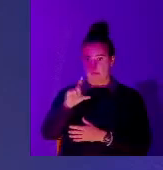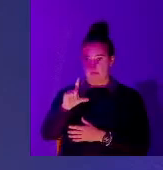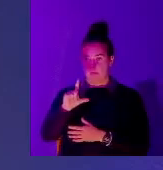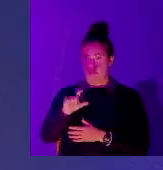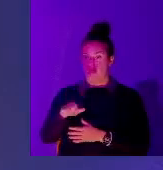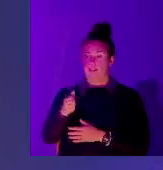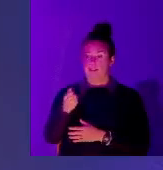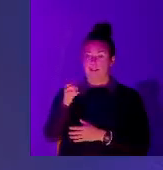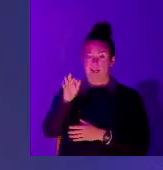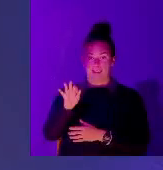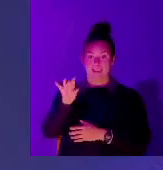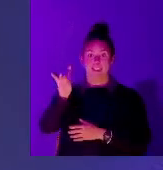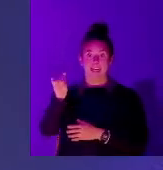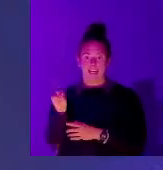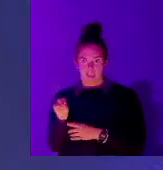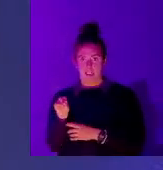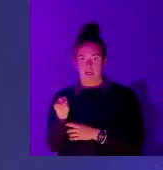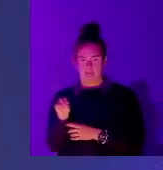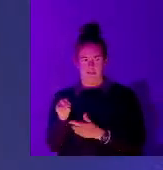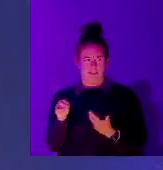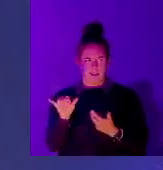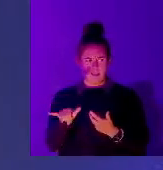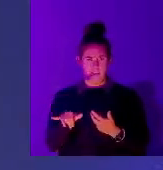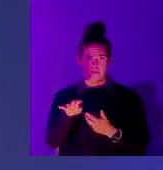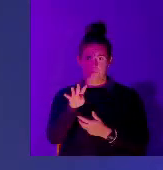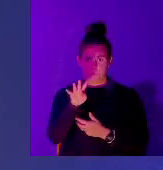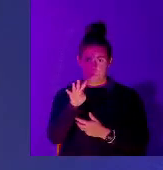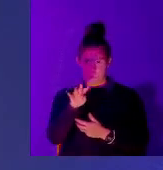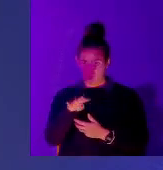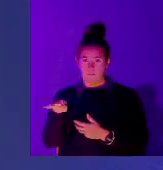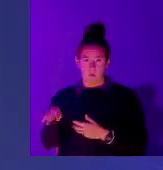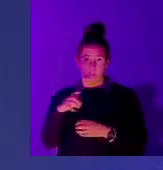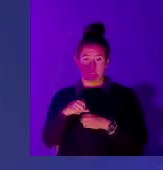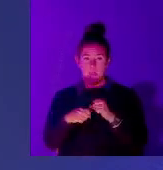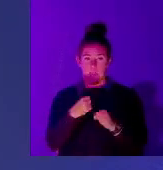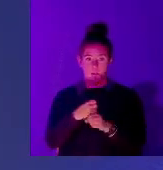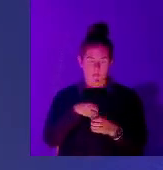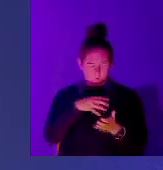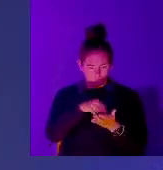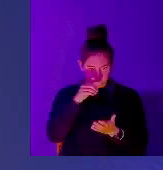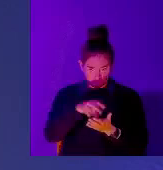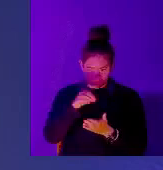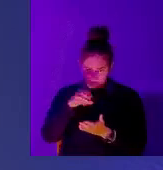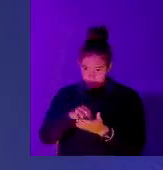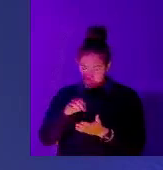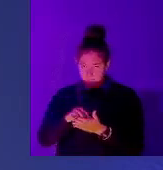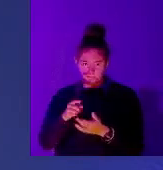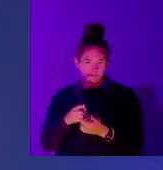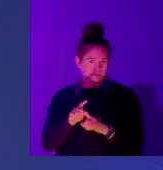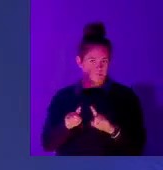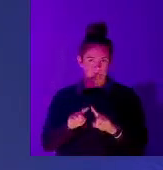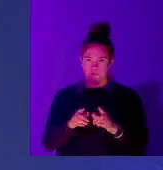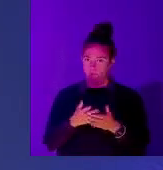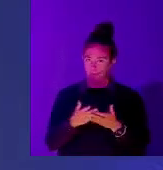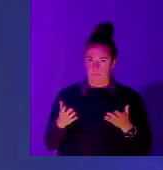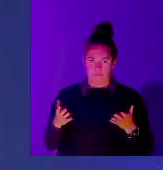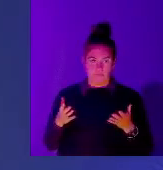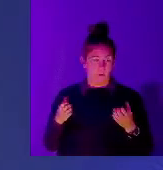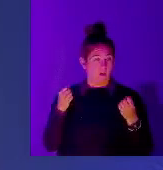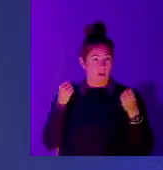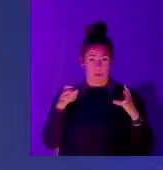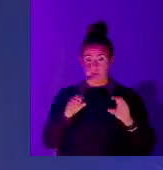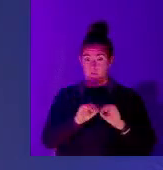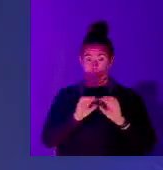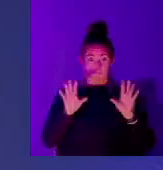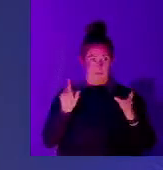Over 44 years, I've learned a lot of things. A lot has been revealed to me because I've done the